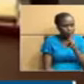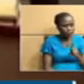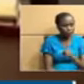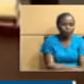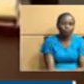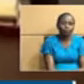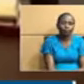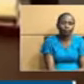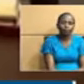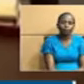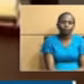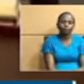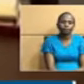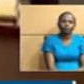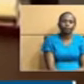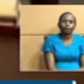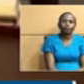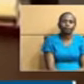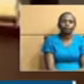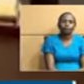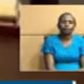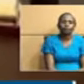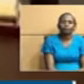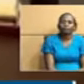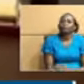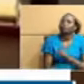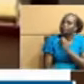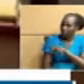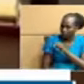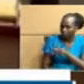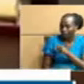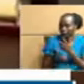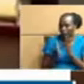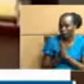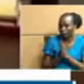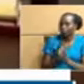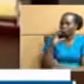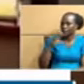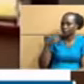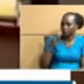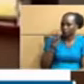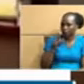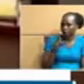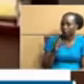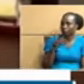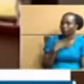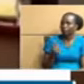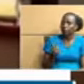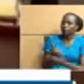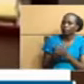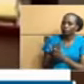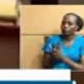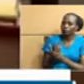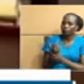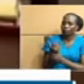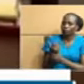Yes, Charles, first of all, I want to categorically state that the minister who gave the inaugural address